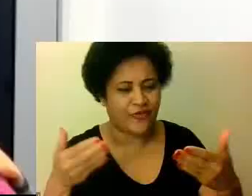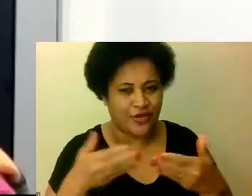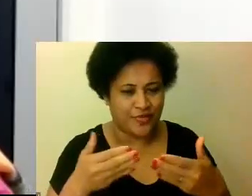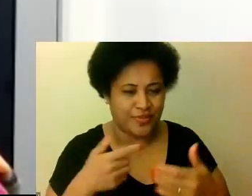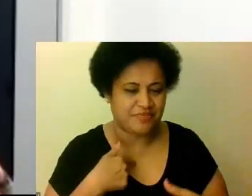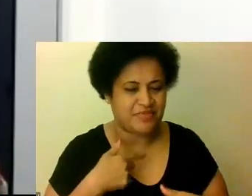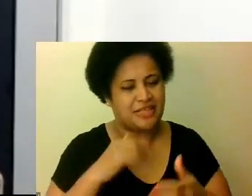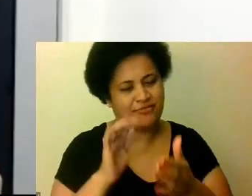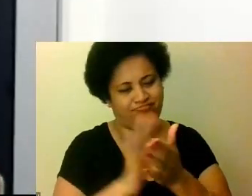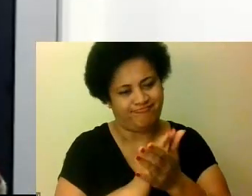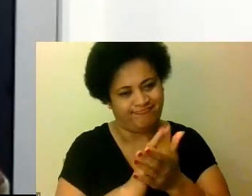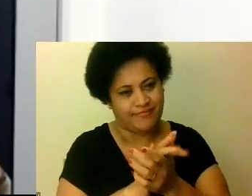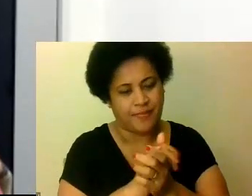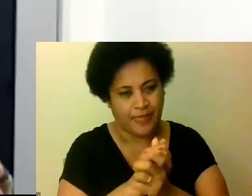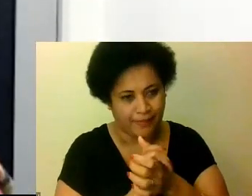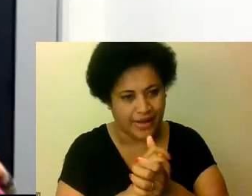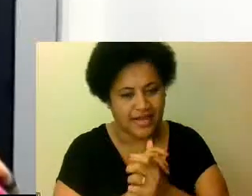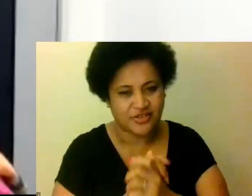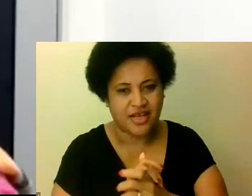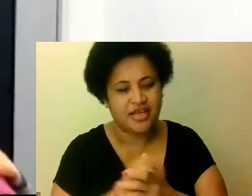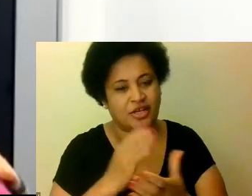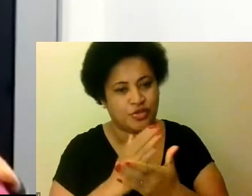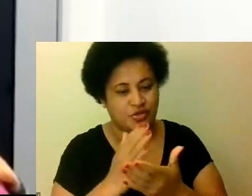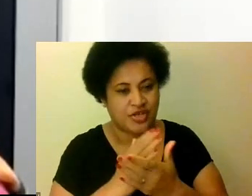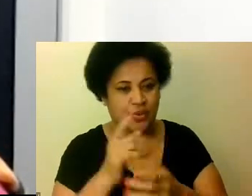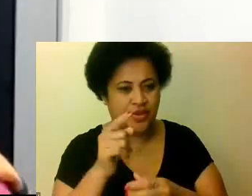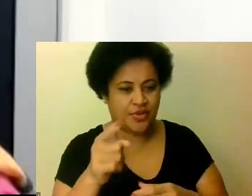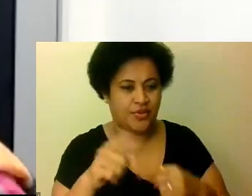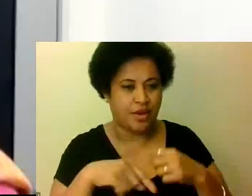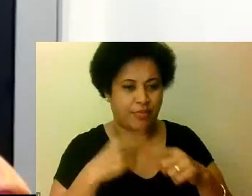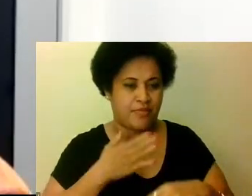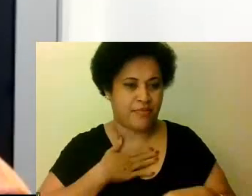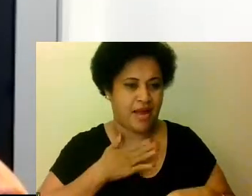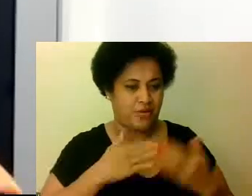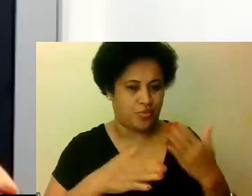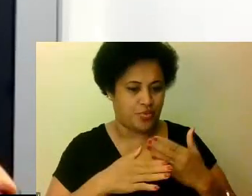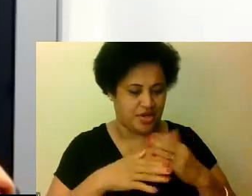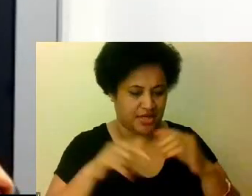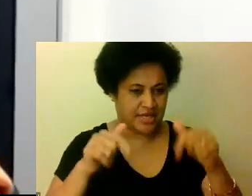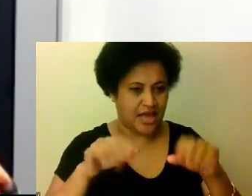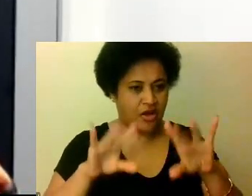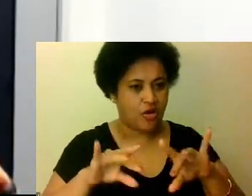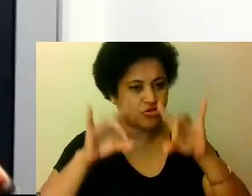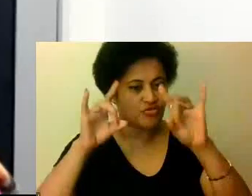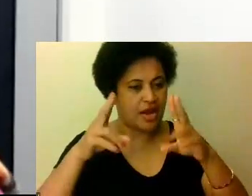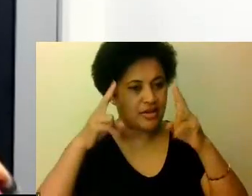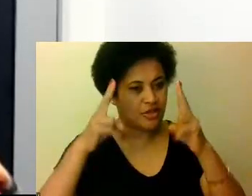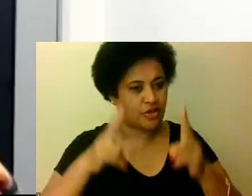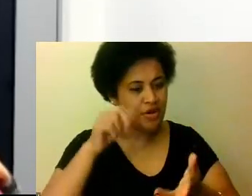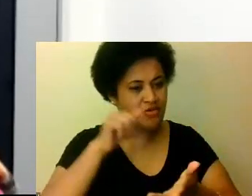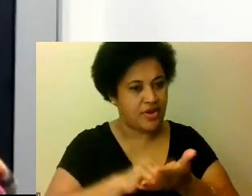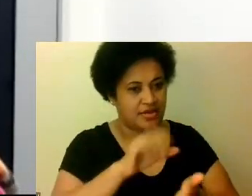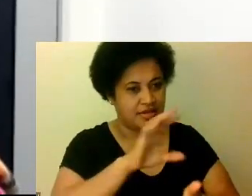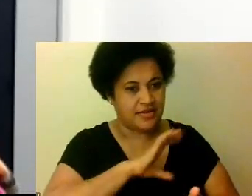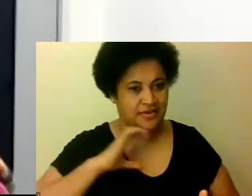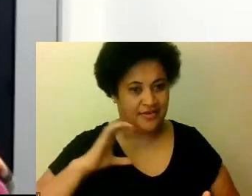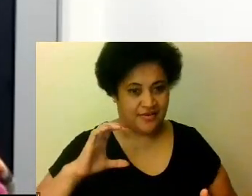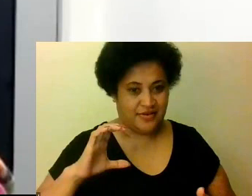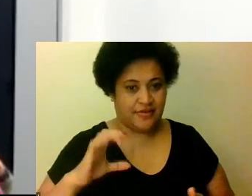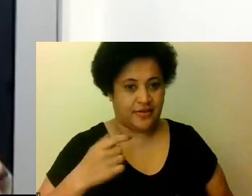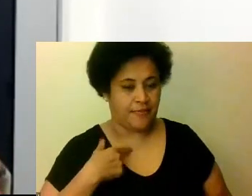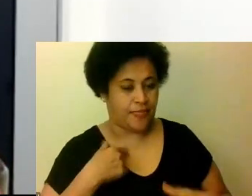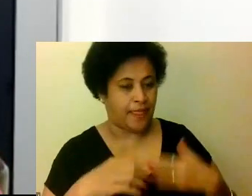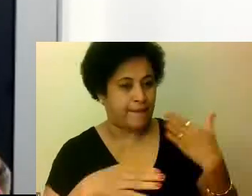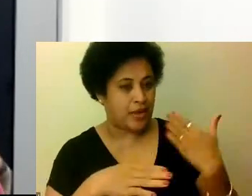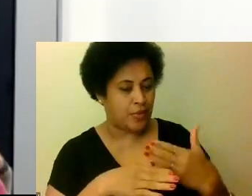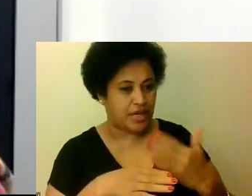to be able to share with you some of the work we've been doing here at the Australian Human Rights Commission. I've been working on the Human